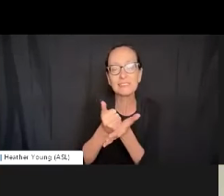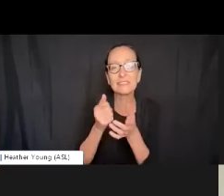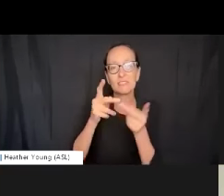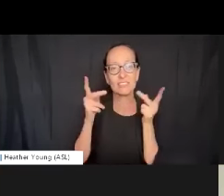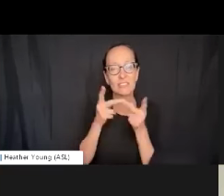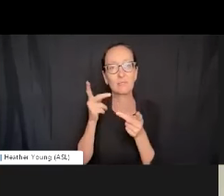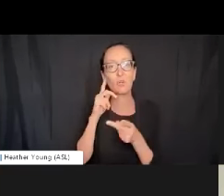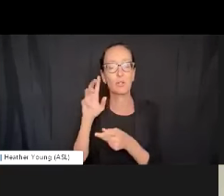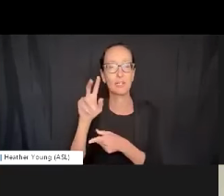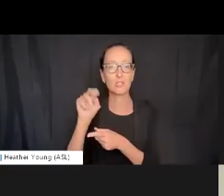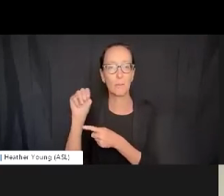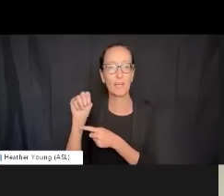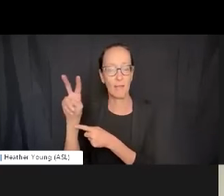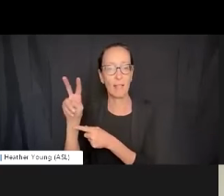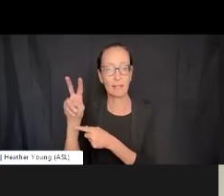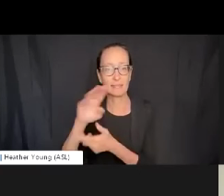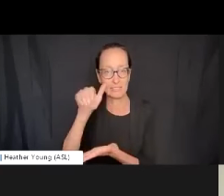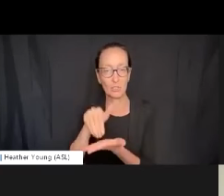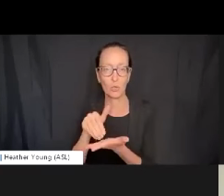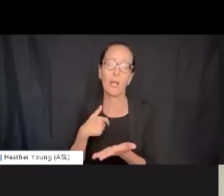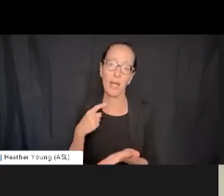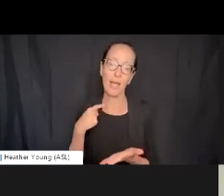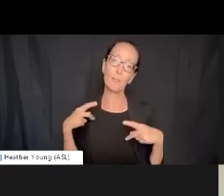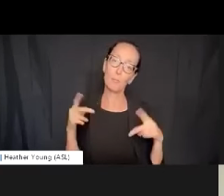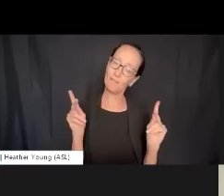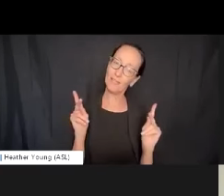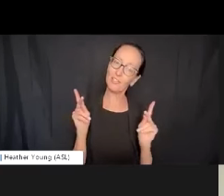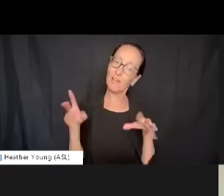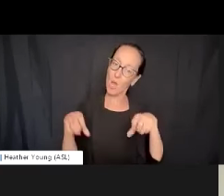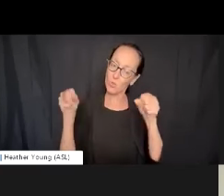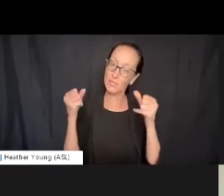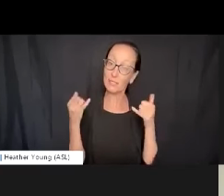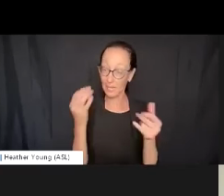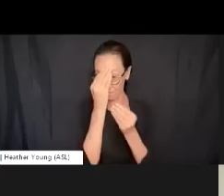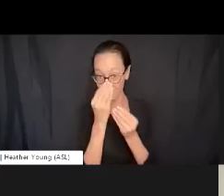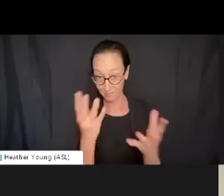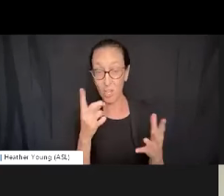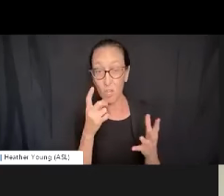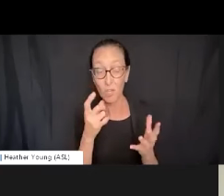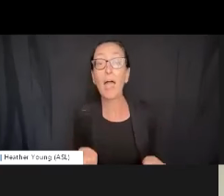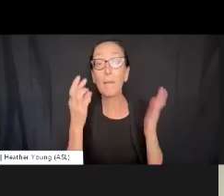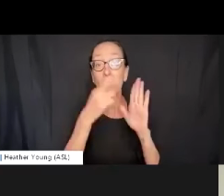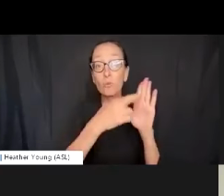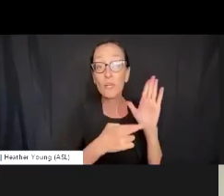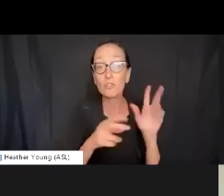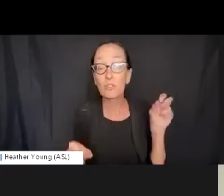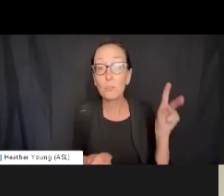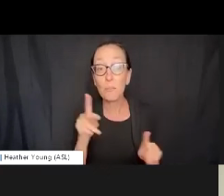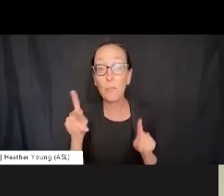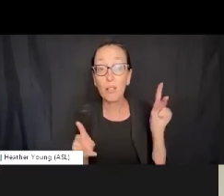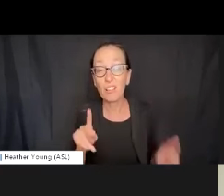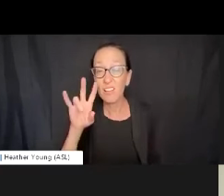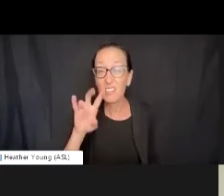privilege of moderating today's town hall. I wanted to let you all know we have 772 registrants from 50